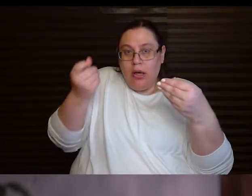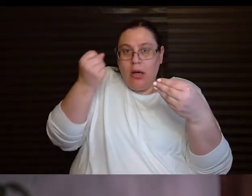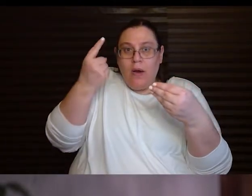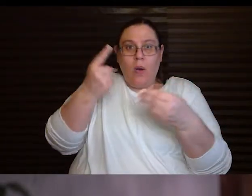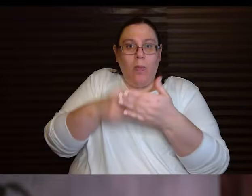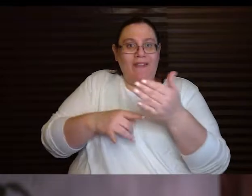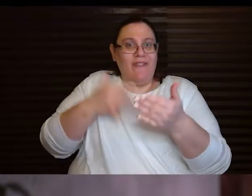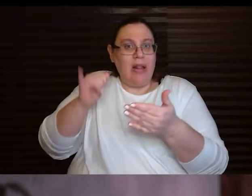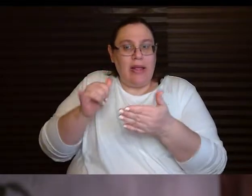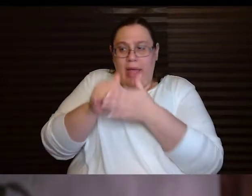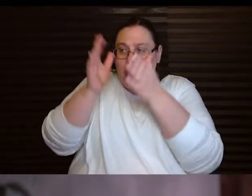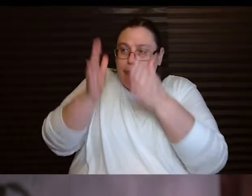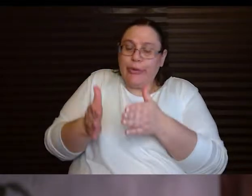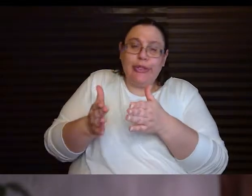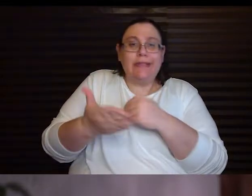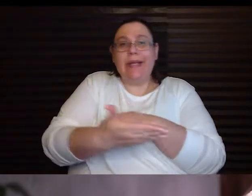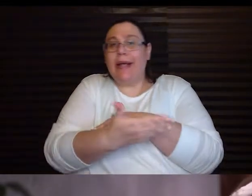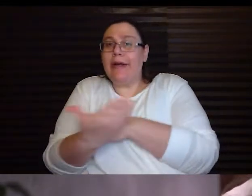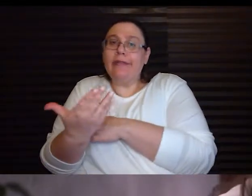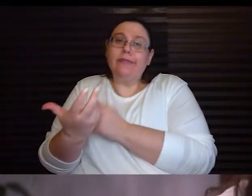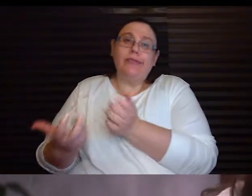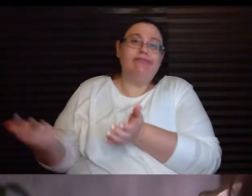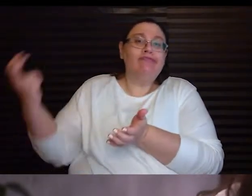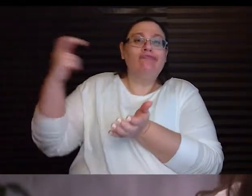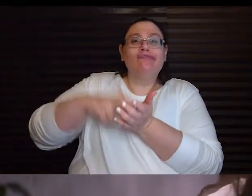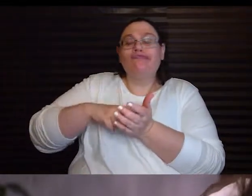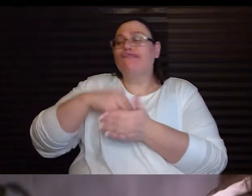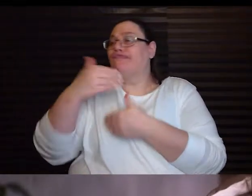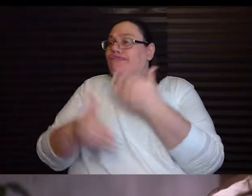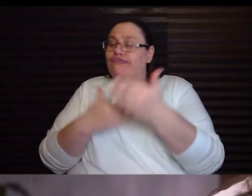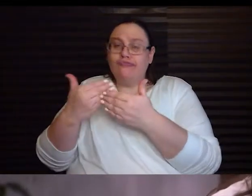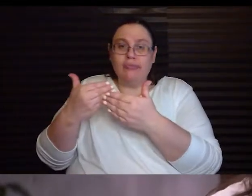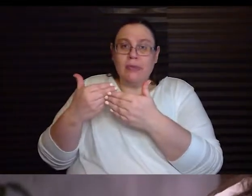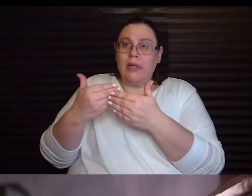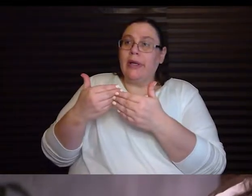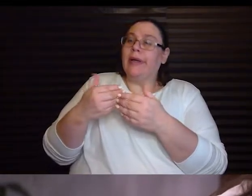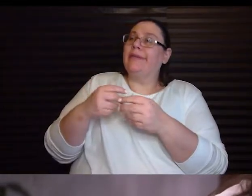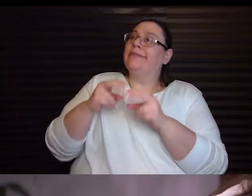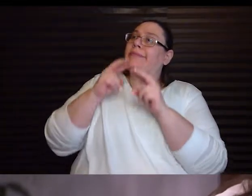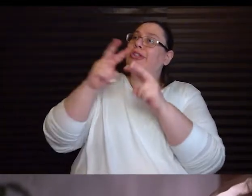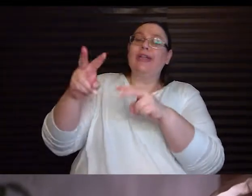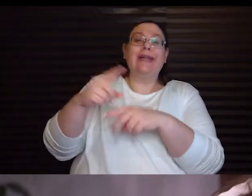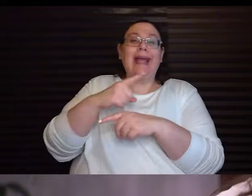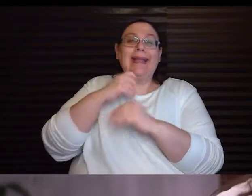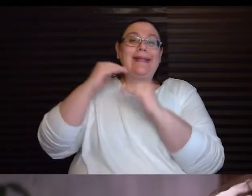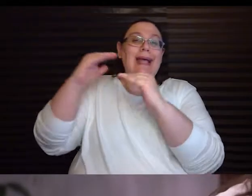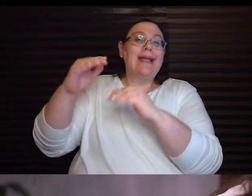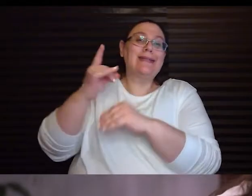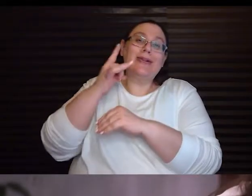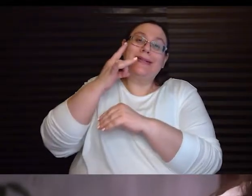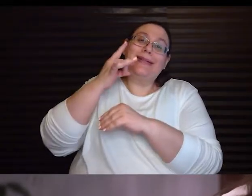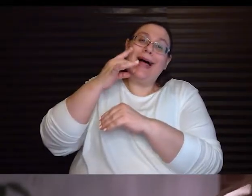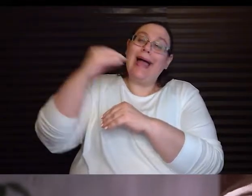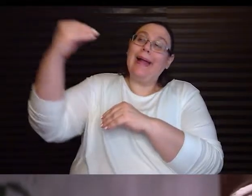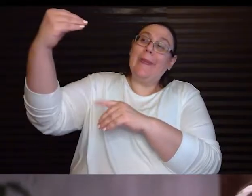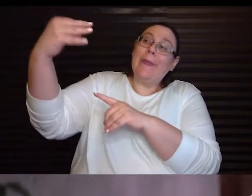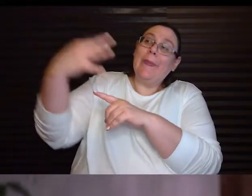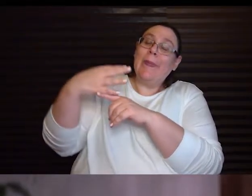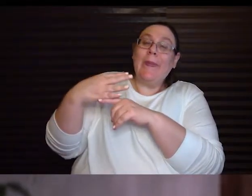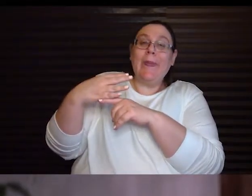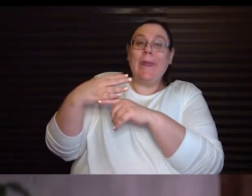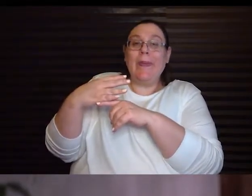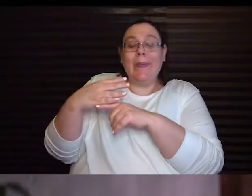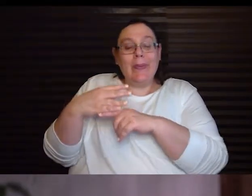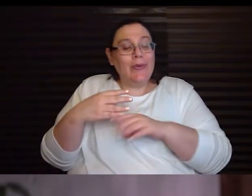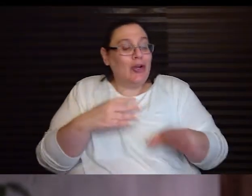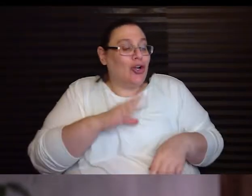it felt to be that person rising from bed that morning, watching the desert light on the tile of her doorway and on the